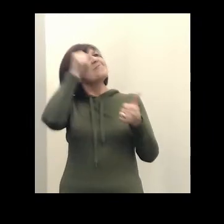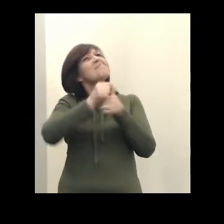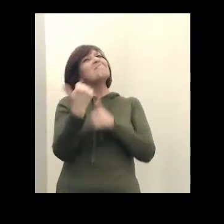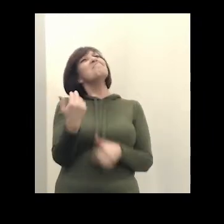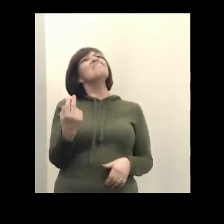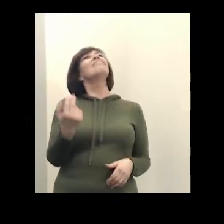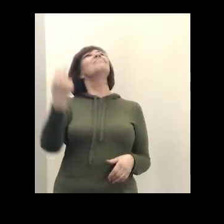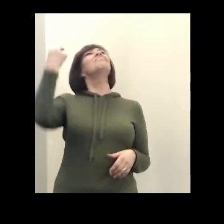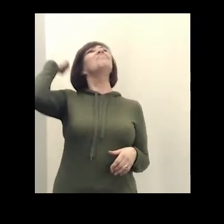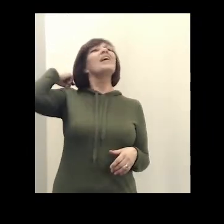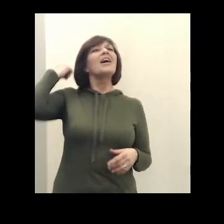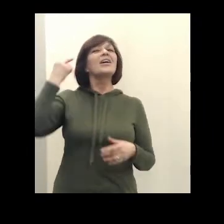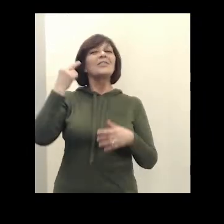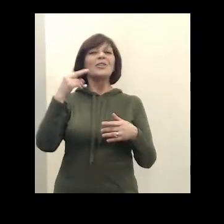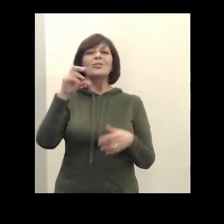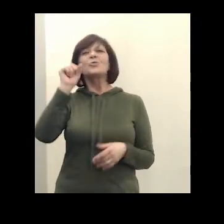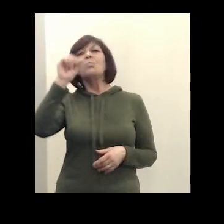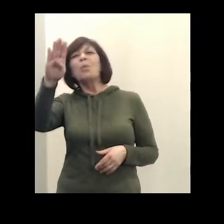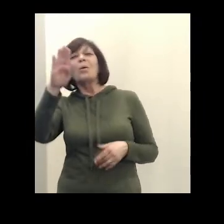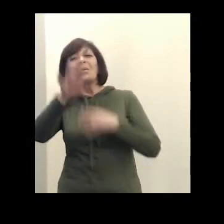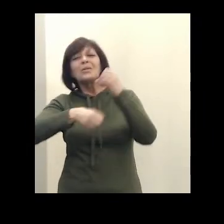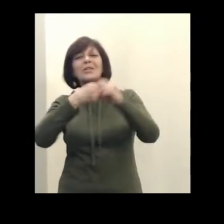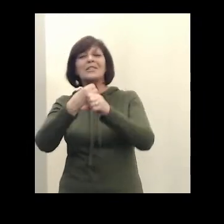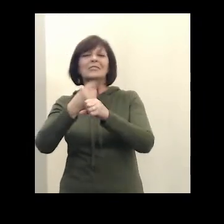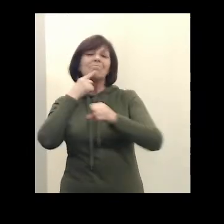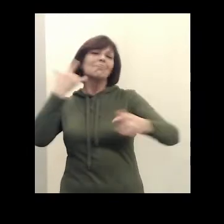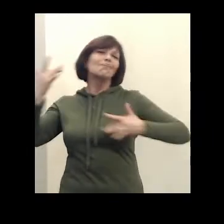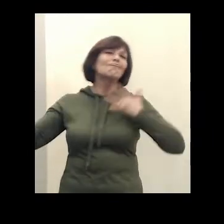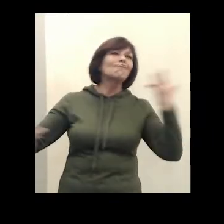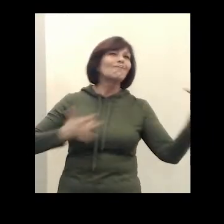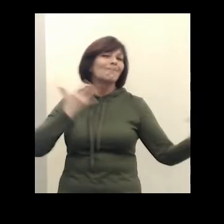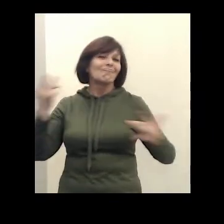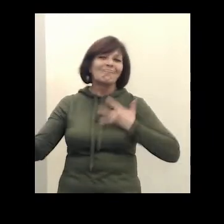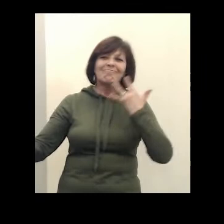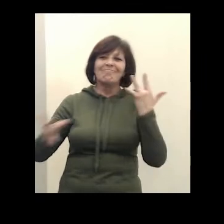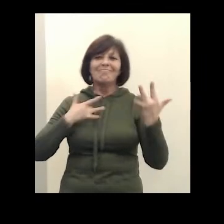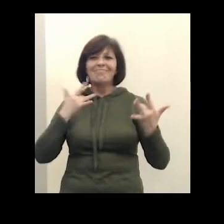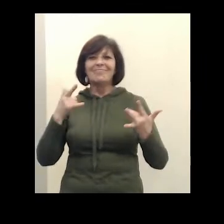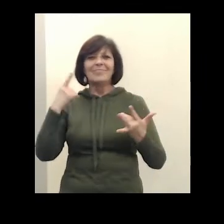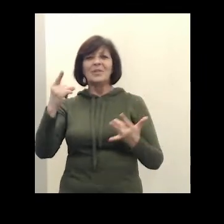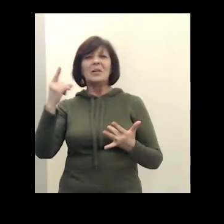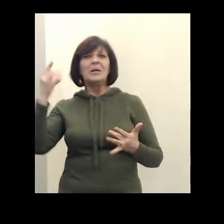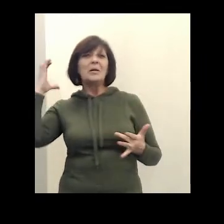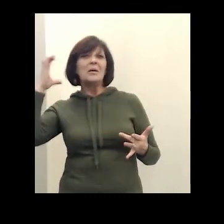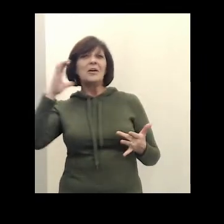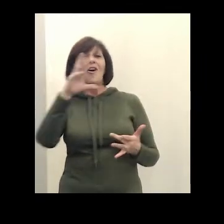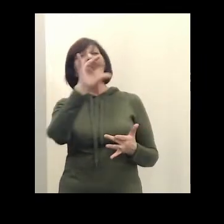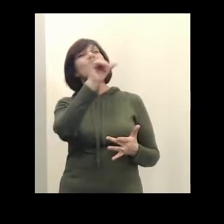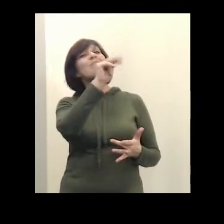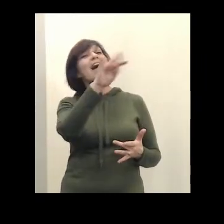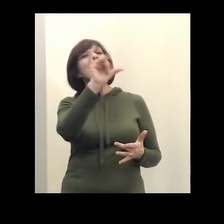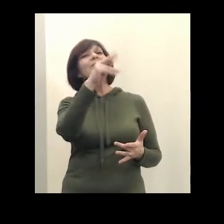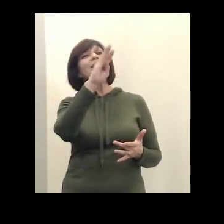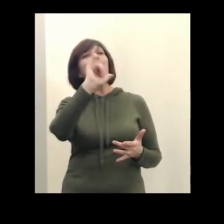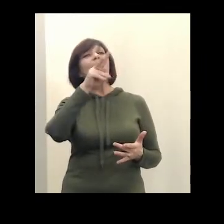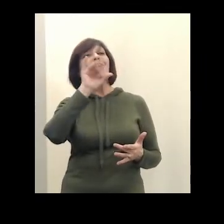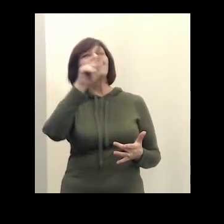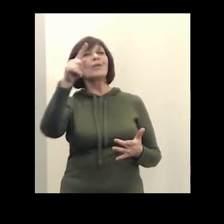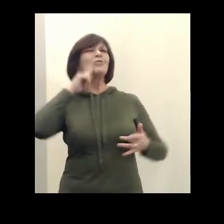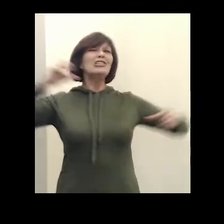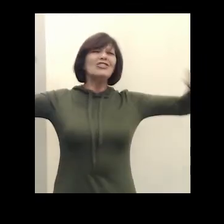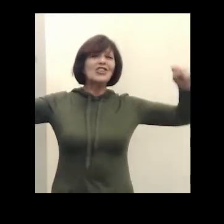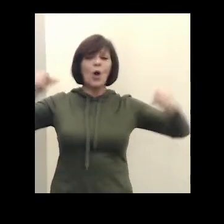years. People were so excited. It was a great game. Former Bills quarterback Ryan Fitzpatrick was out there cheering without his shirt off. It